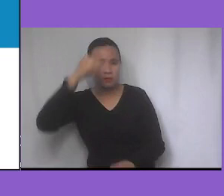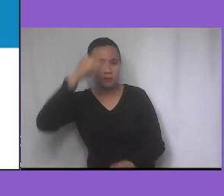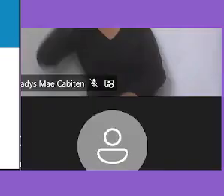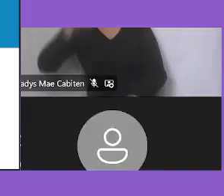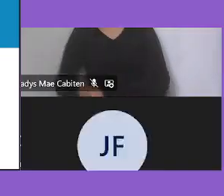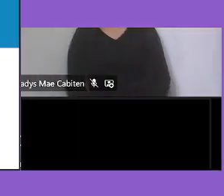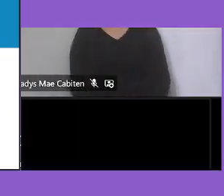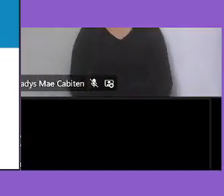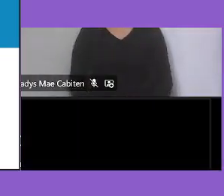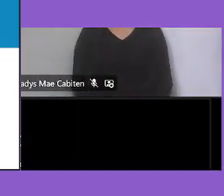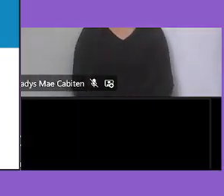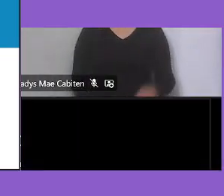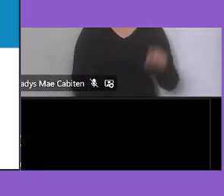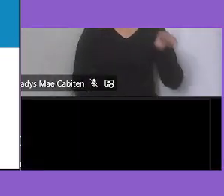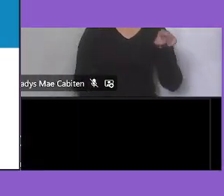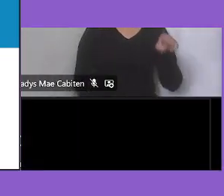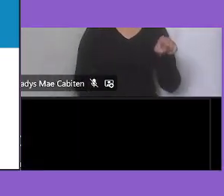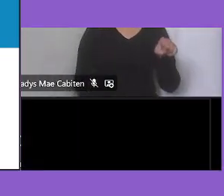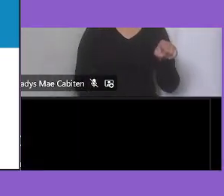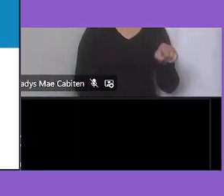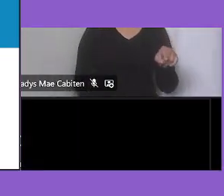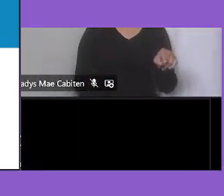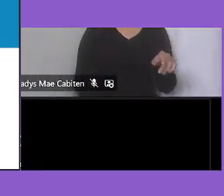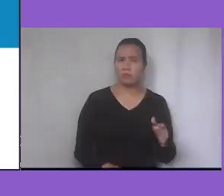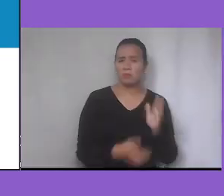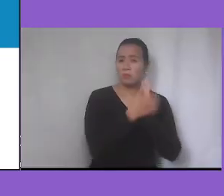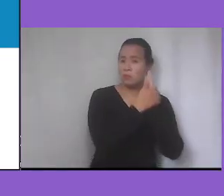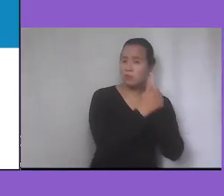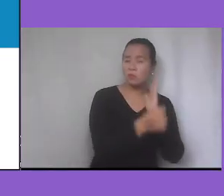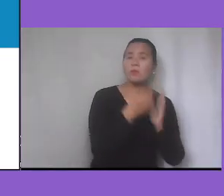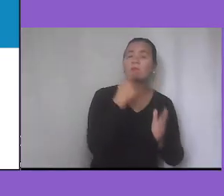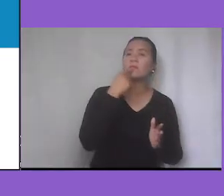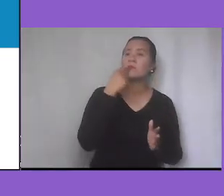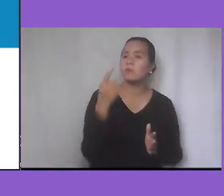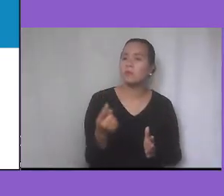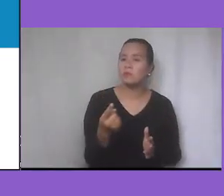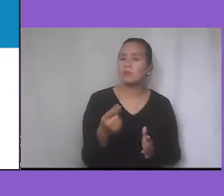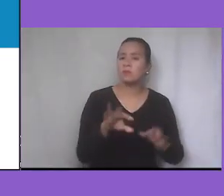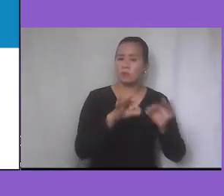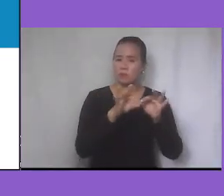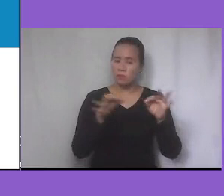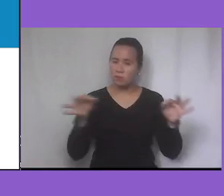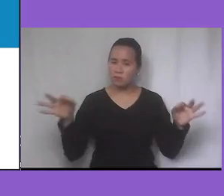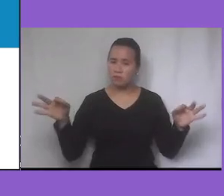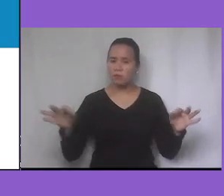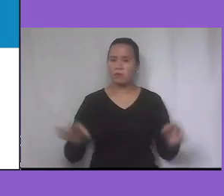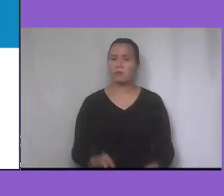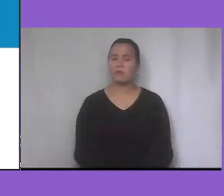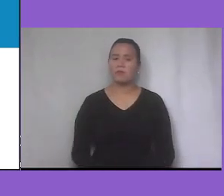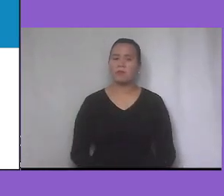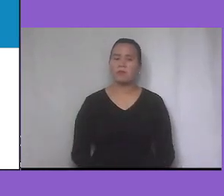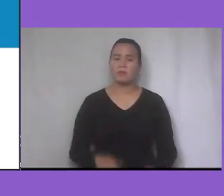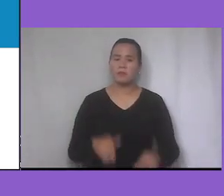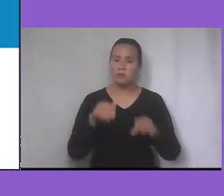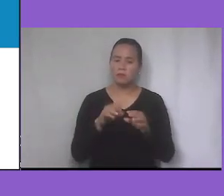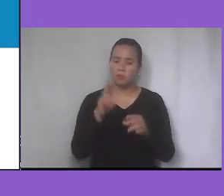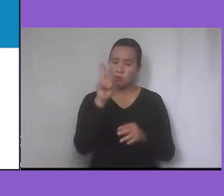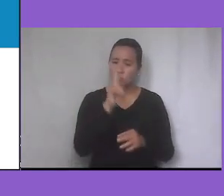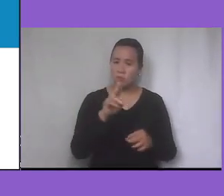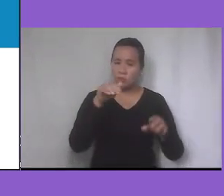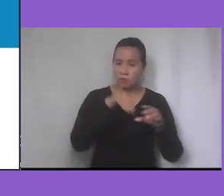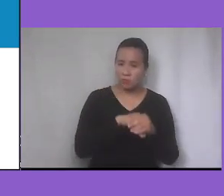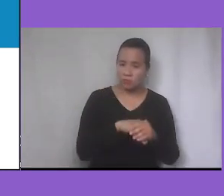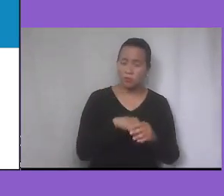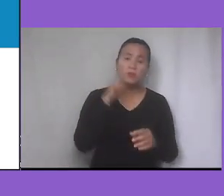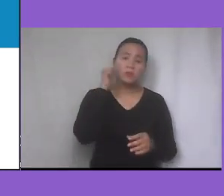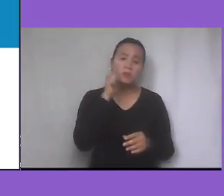mga salitang ito, mga pangungusap na ito, at nasanay din siyang gamitin yan in everyday language. Nasanay din ba siyang basahin